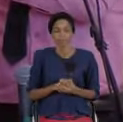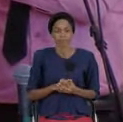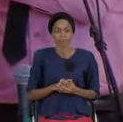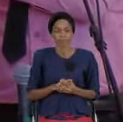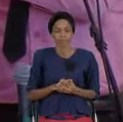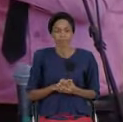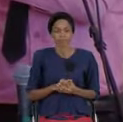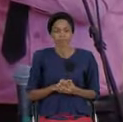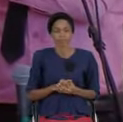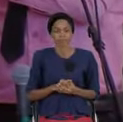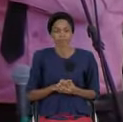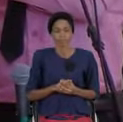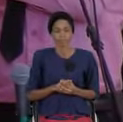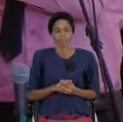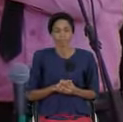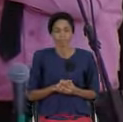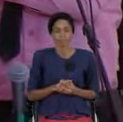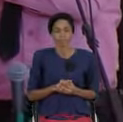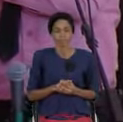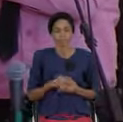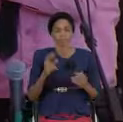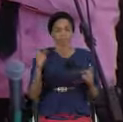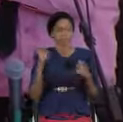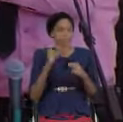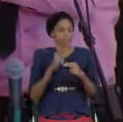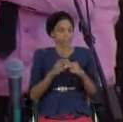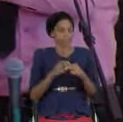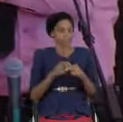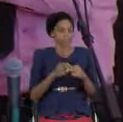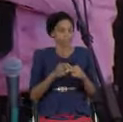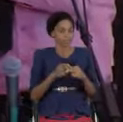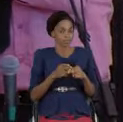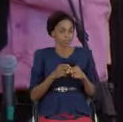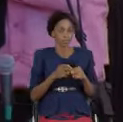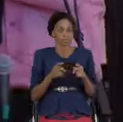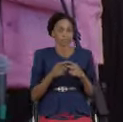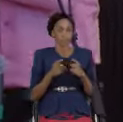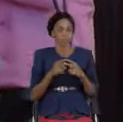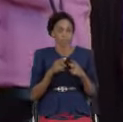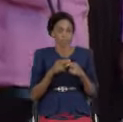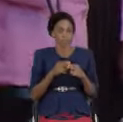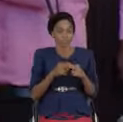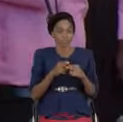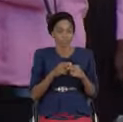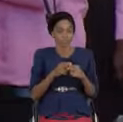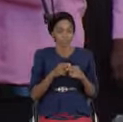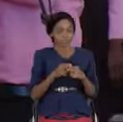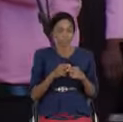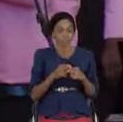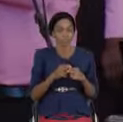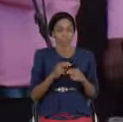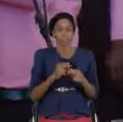soon. Very soon. Very soon.